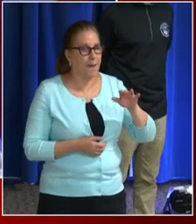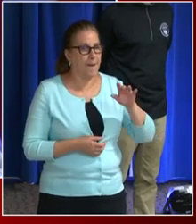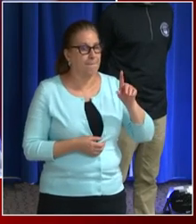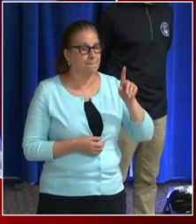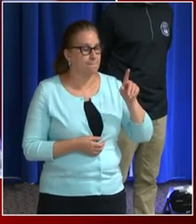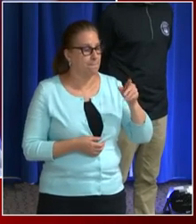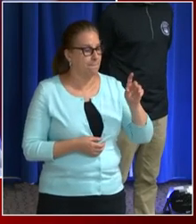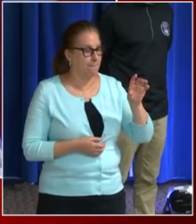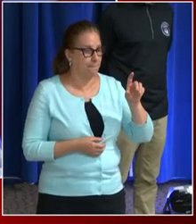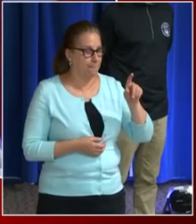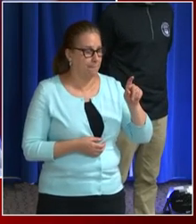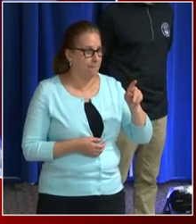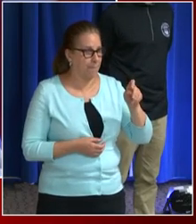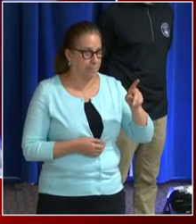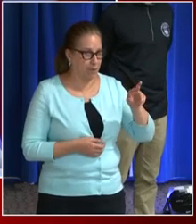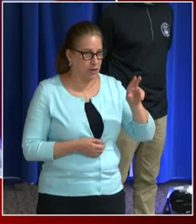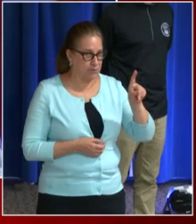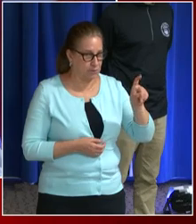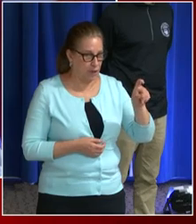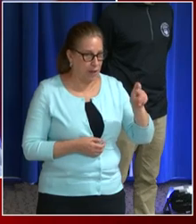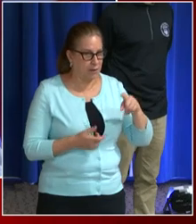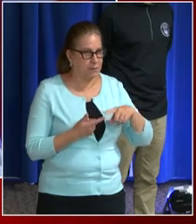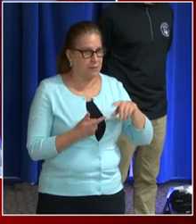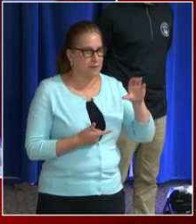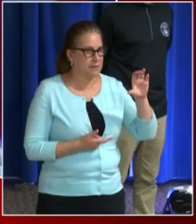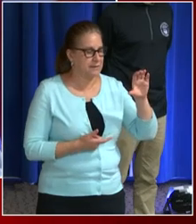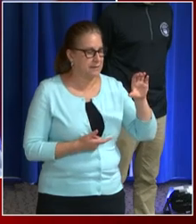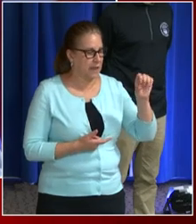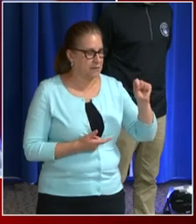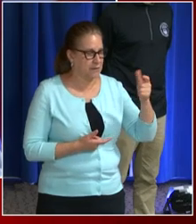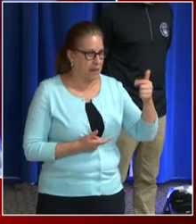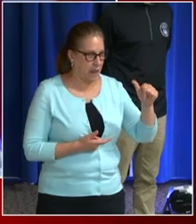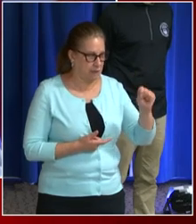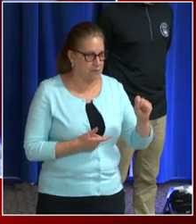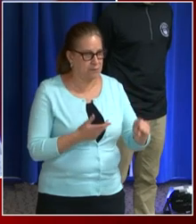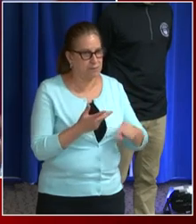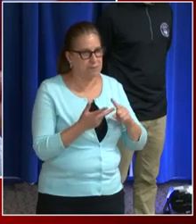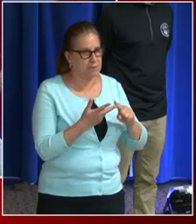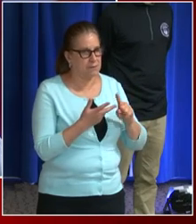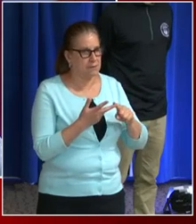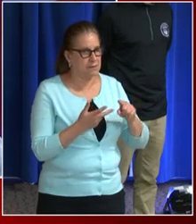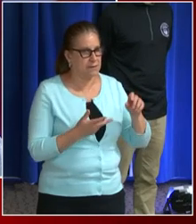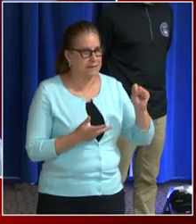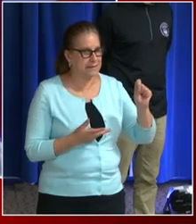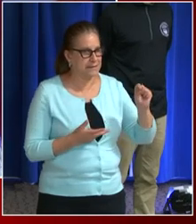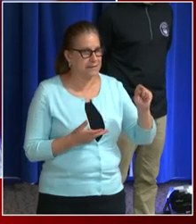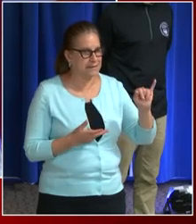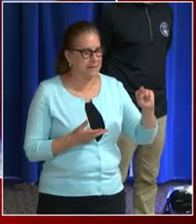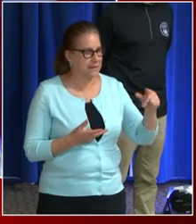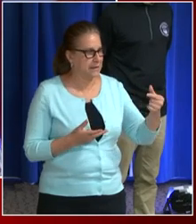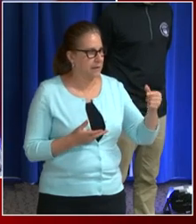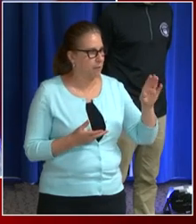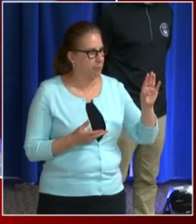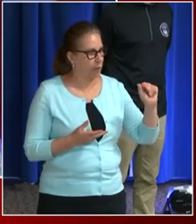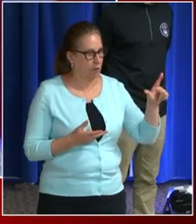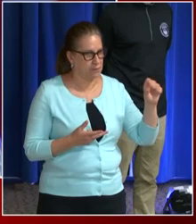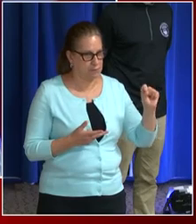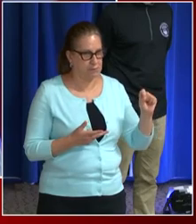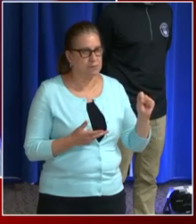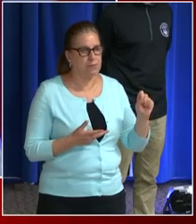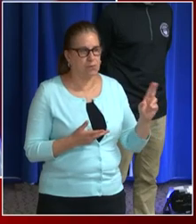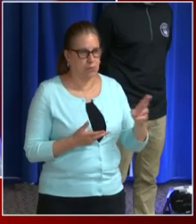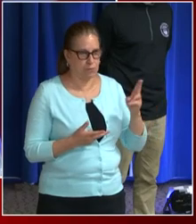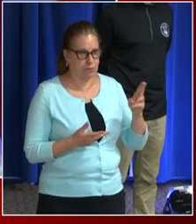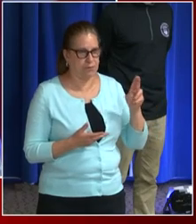was used, and sting balls. And that was to disperse. There may have been other deployments, as I